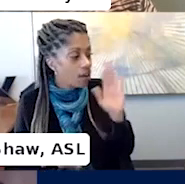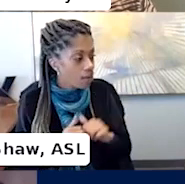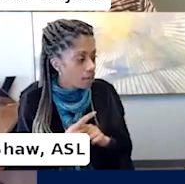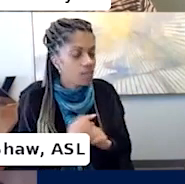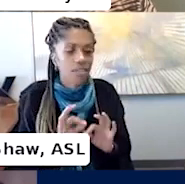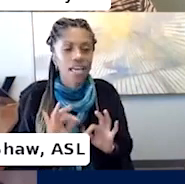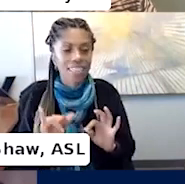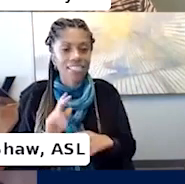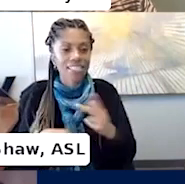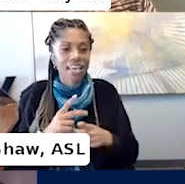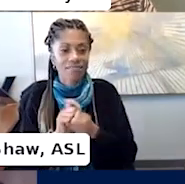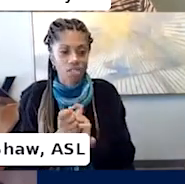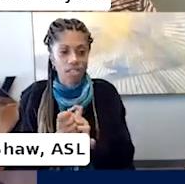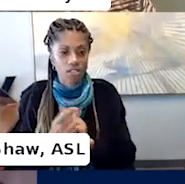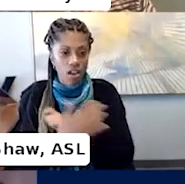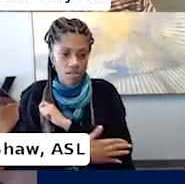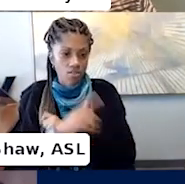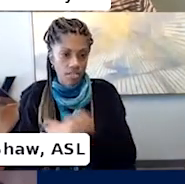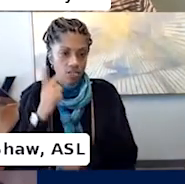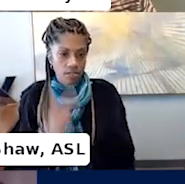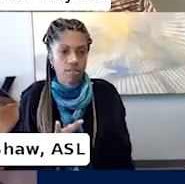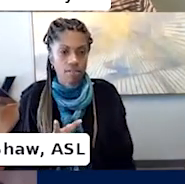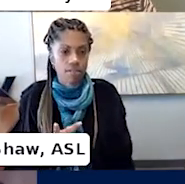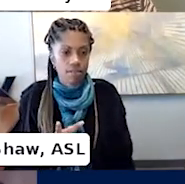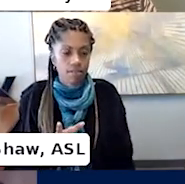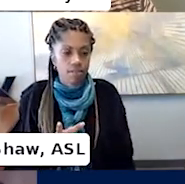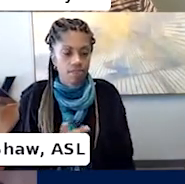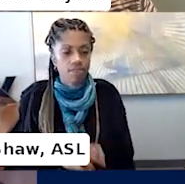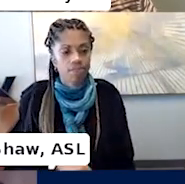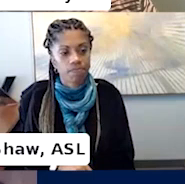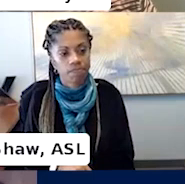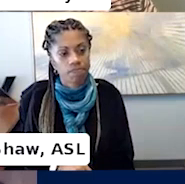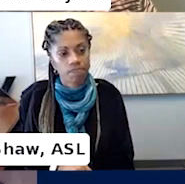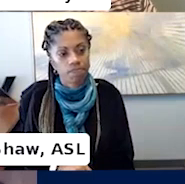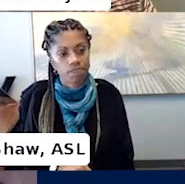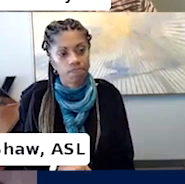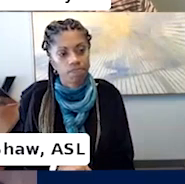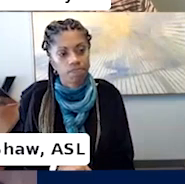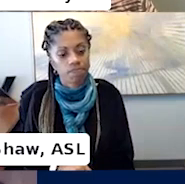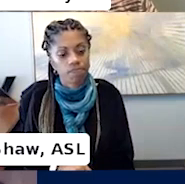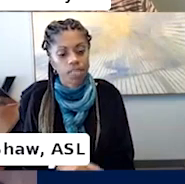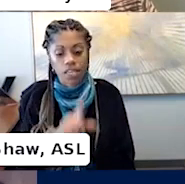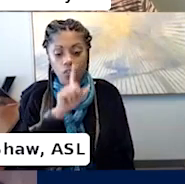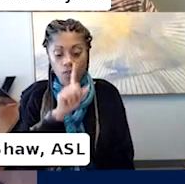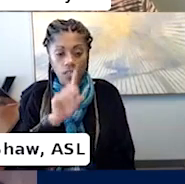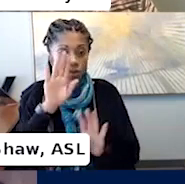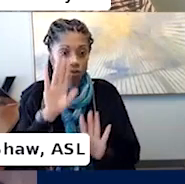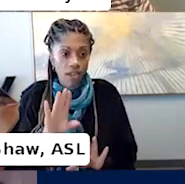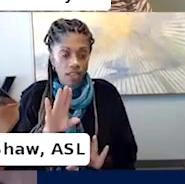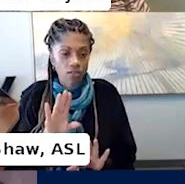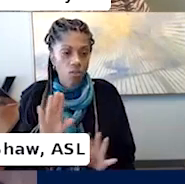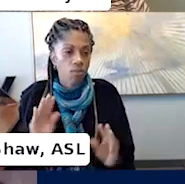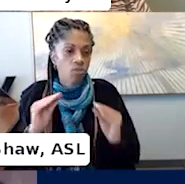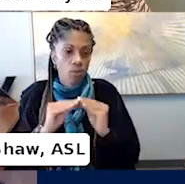country is really going to happen. So it's really been great. There's so much more that I would